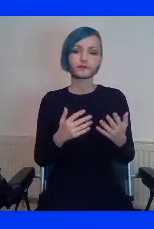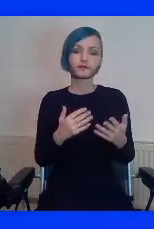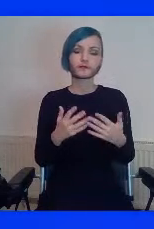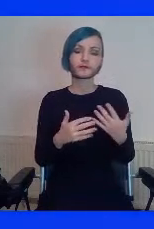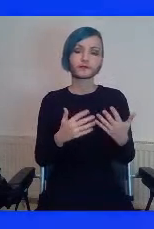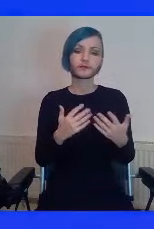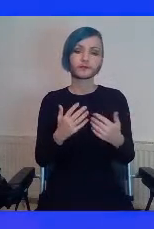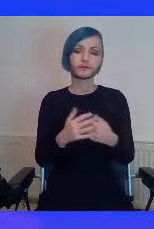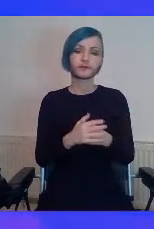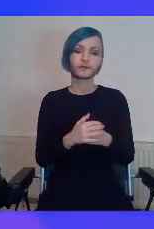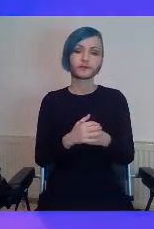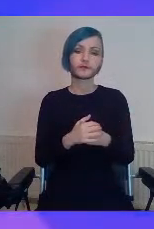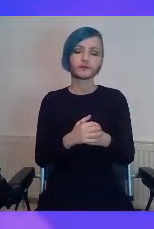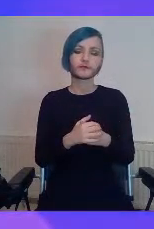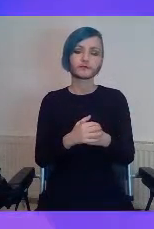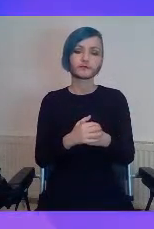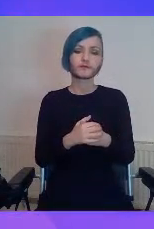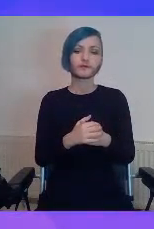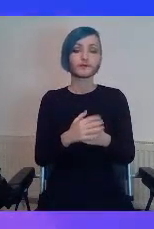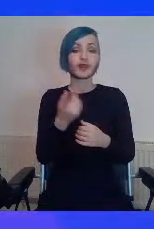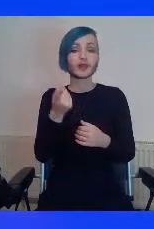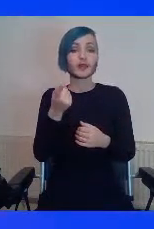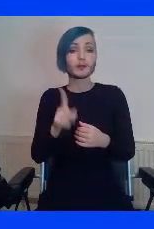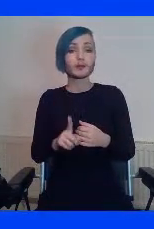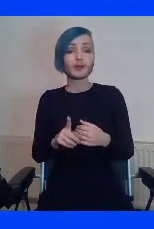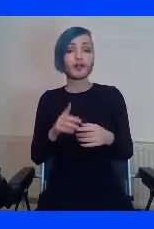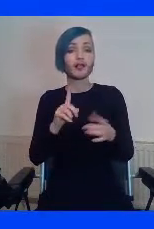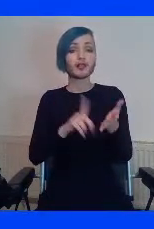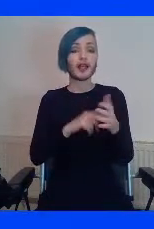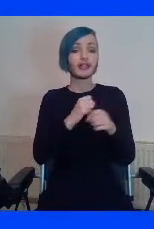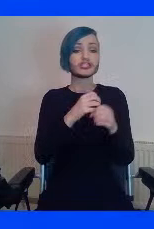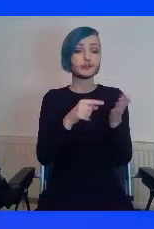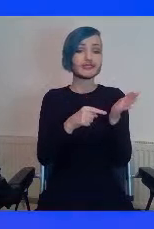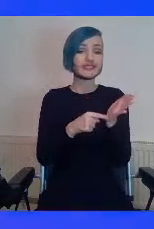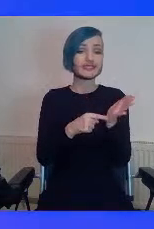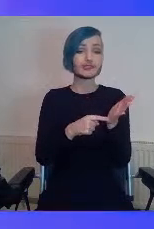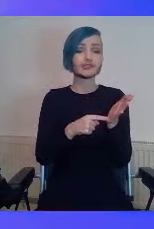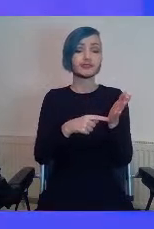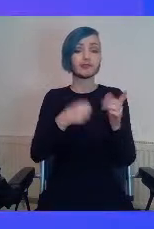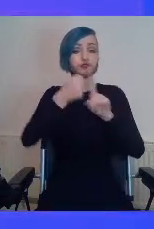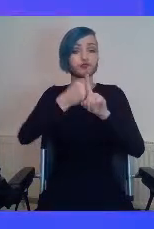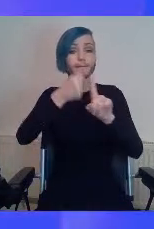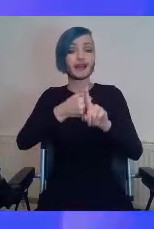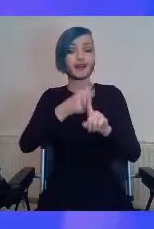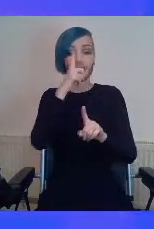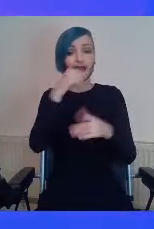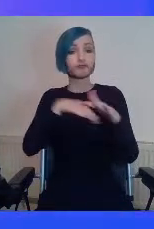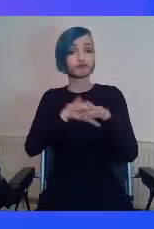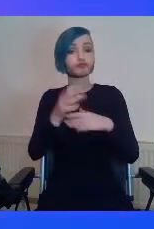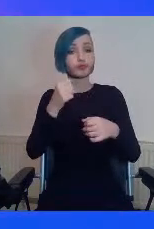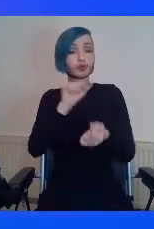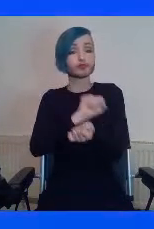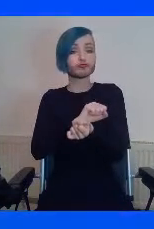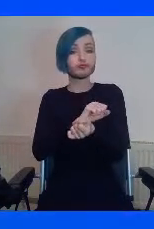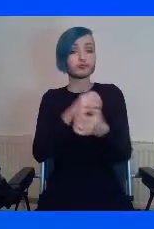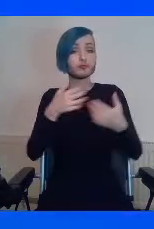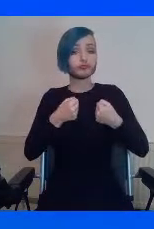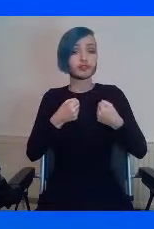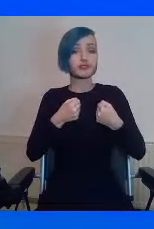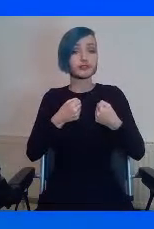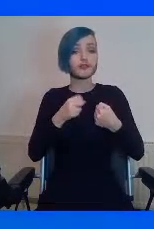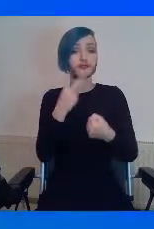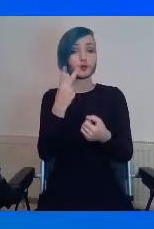of 2 years in prison, and we thought that this case would be frozen at the prosecutor's